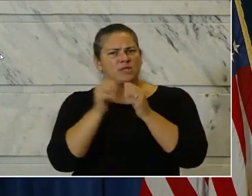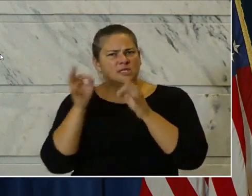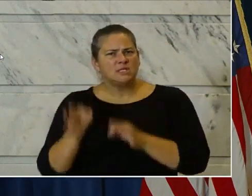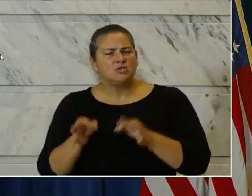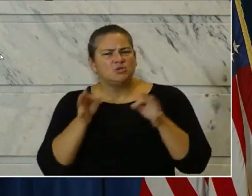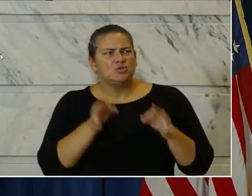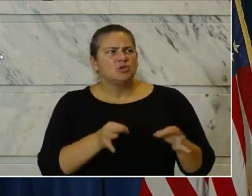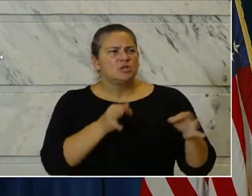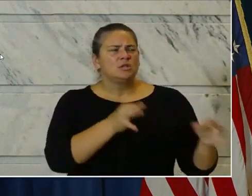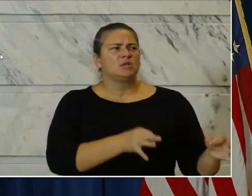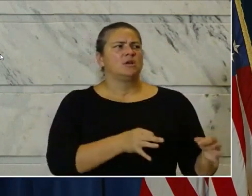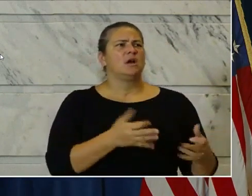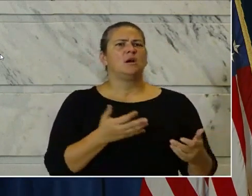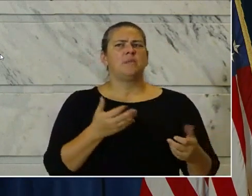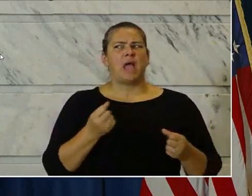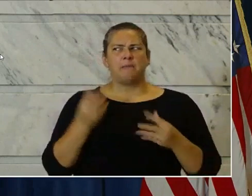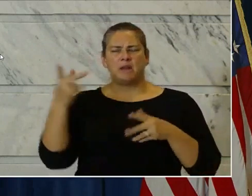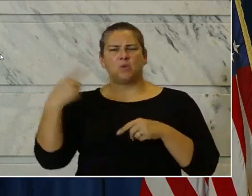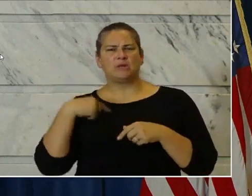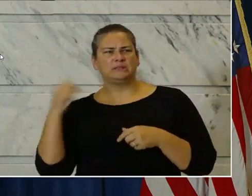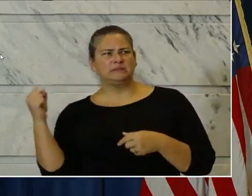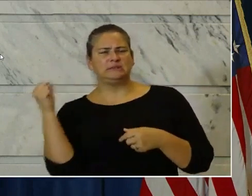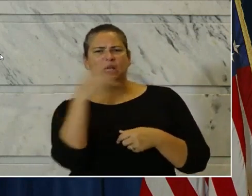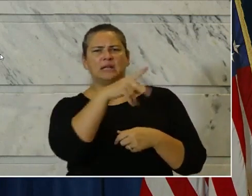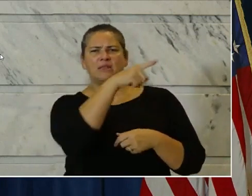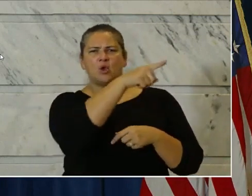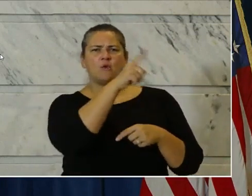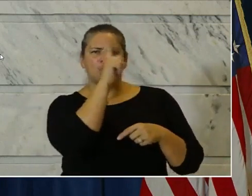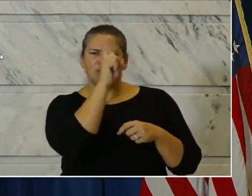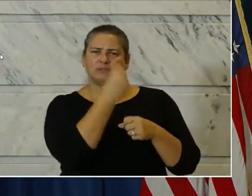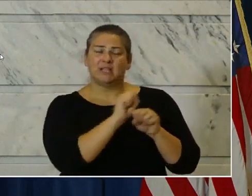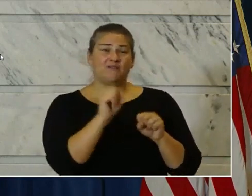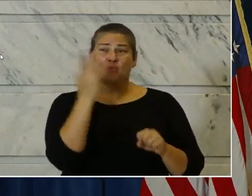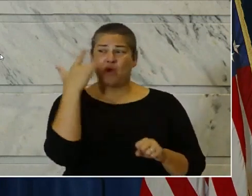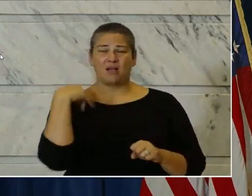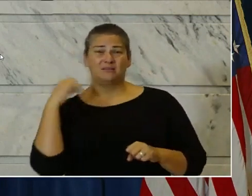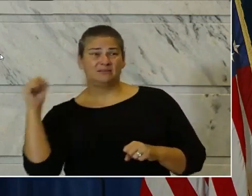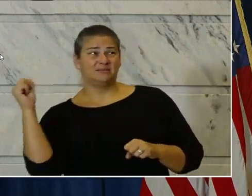numbers that we sent, was just to keep everybody safe, but